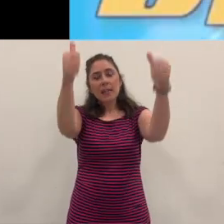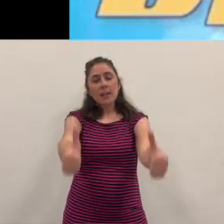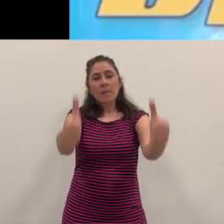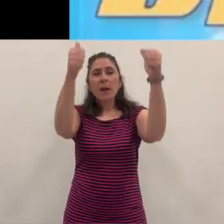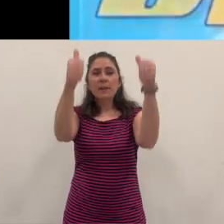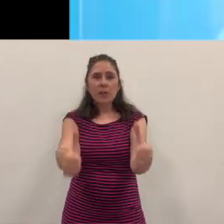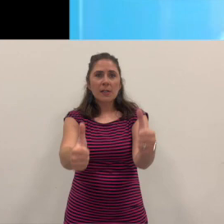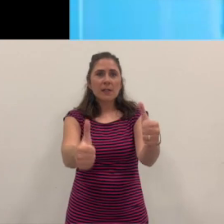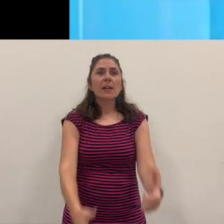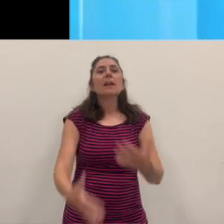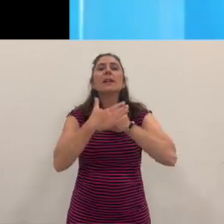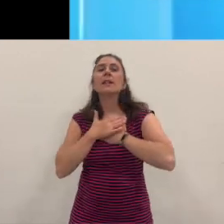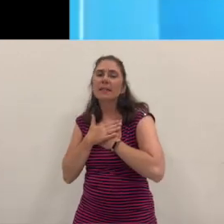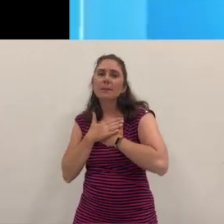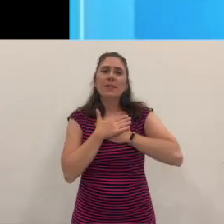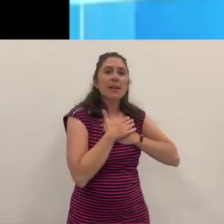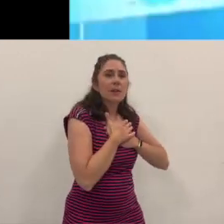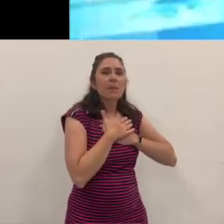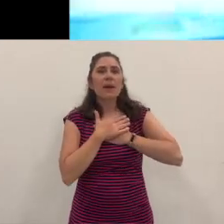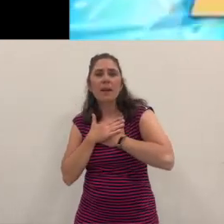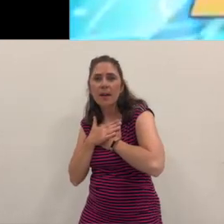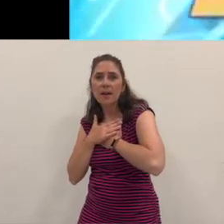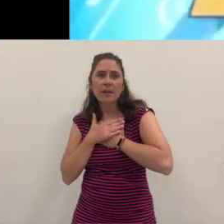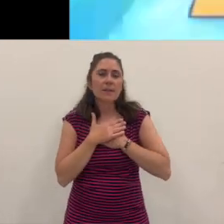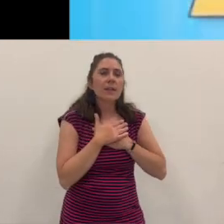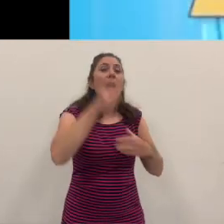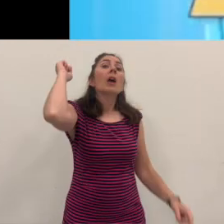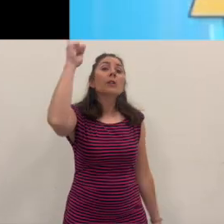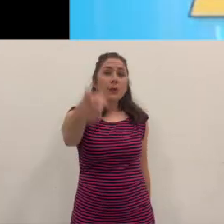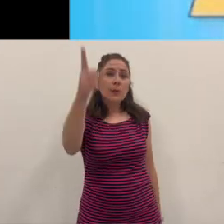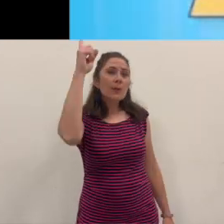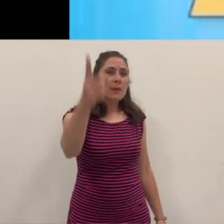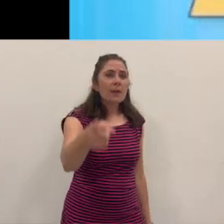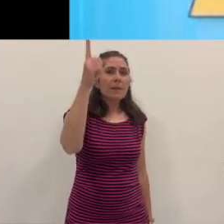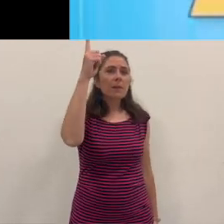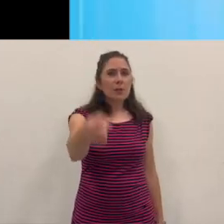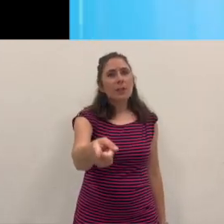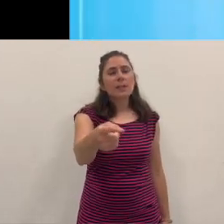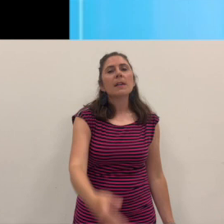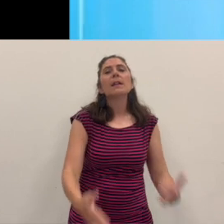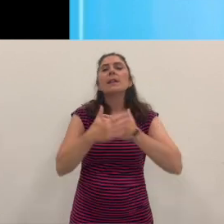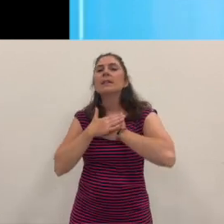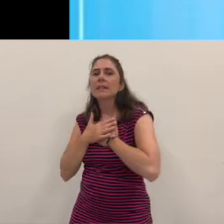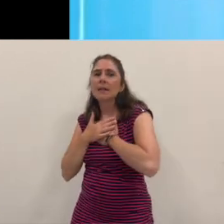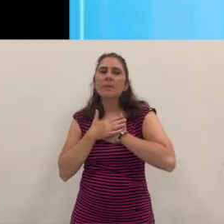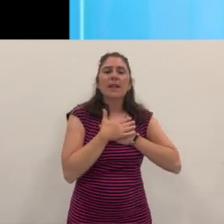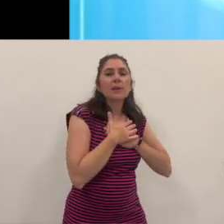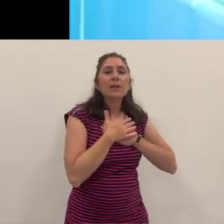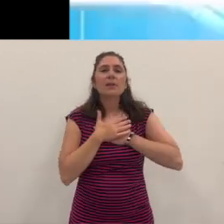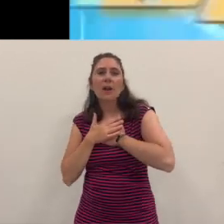my Jesus. Deep down in my heart. Do you love your Jesus? Deep down in